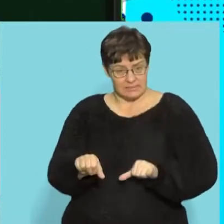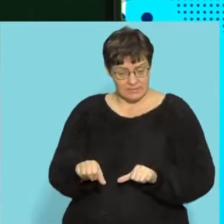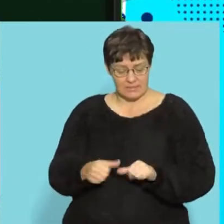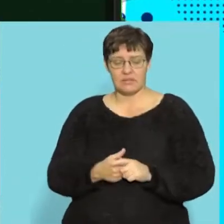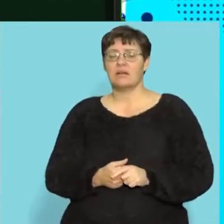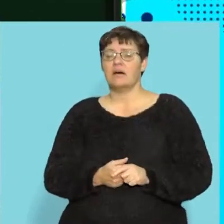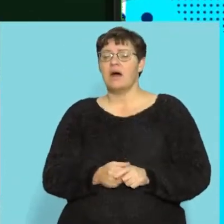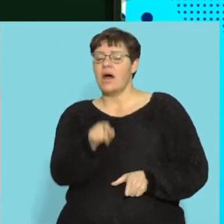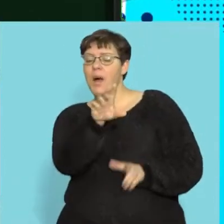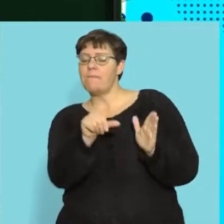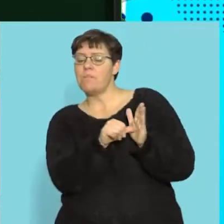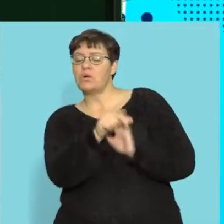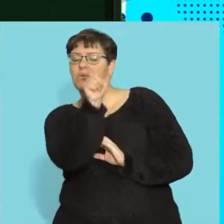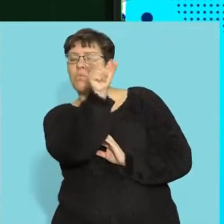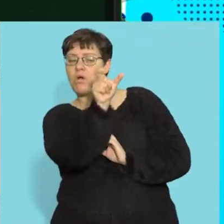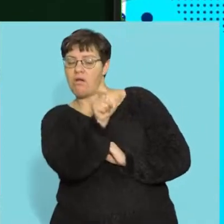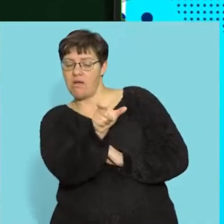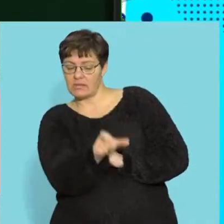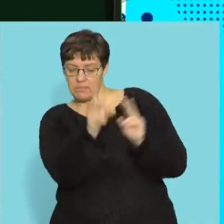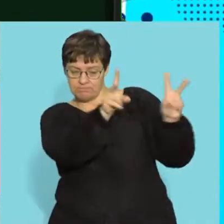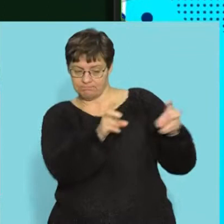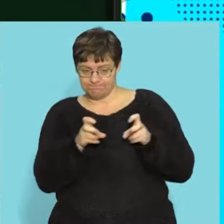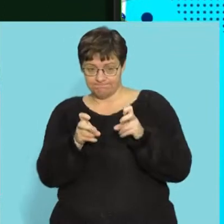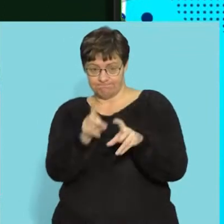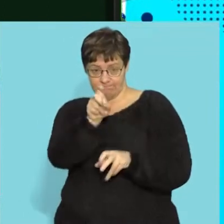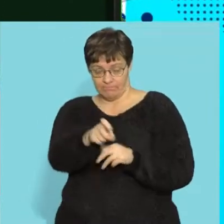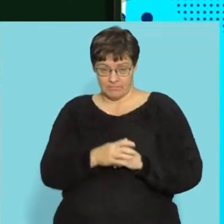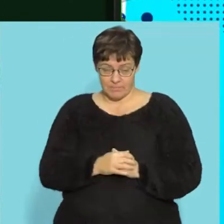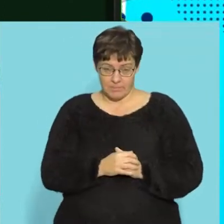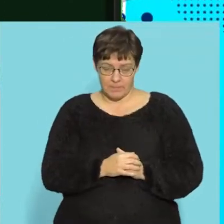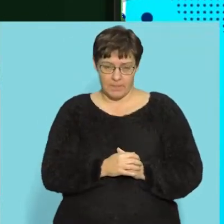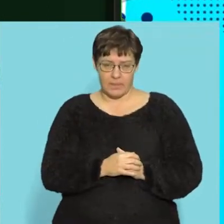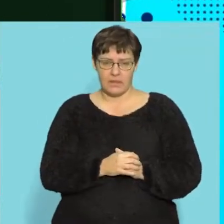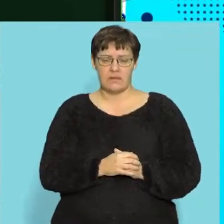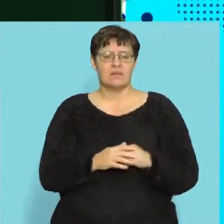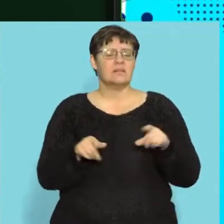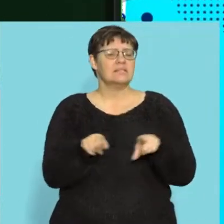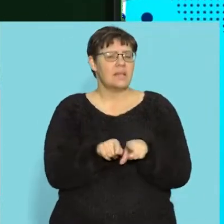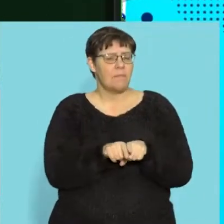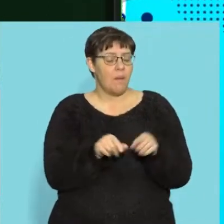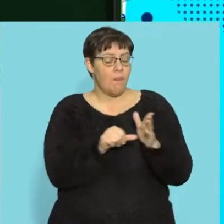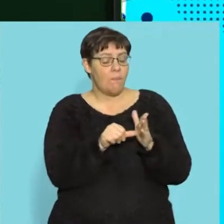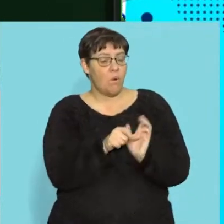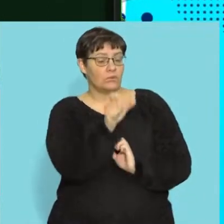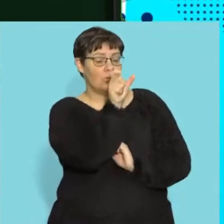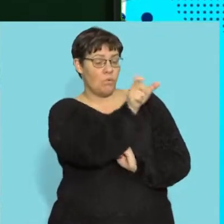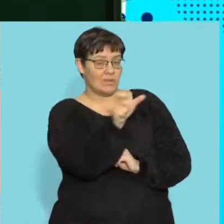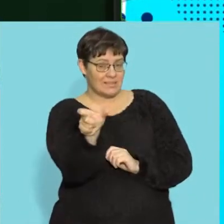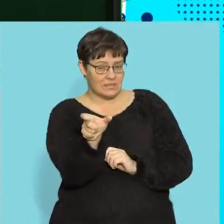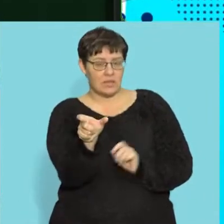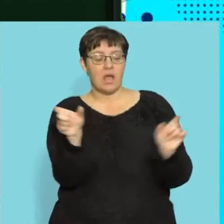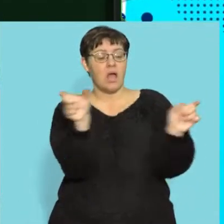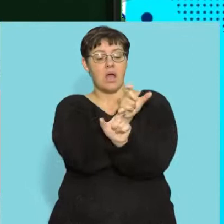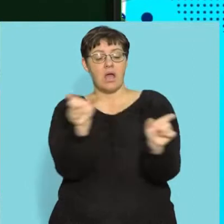in science, is that you need to capture the key words in that definition. However, it's also very important that you use those